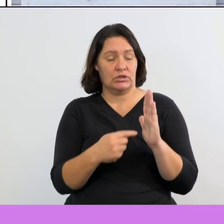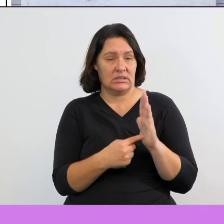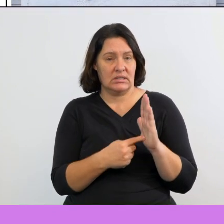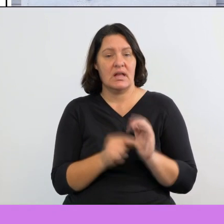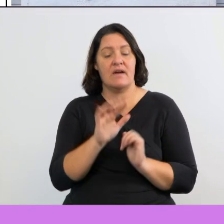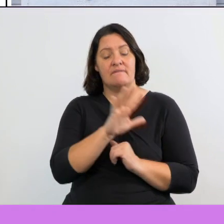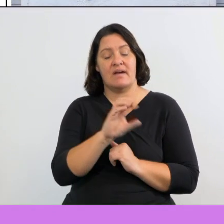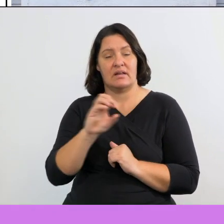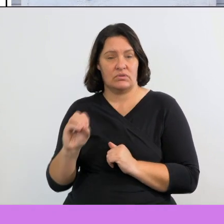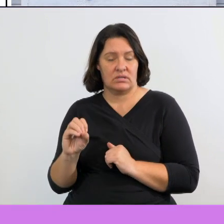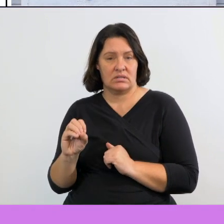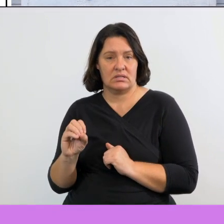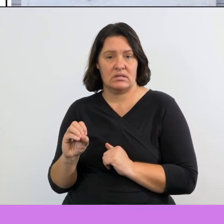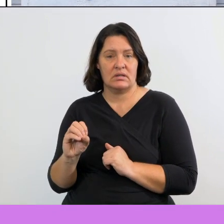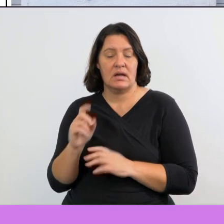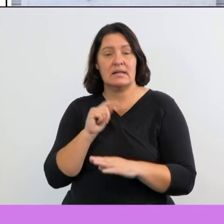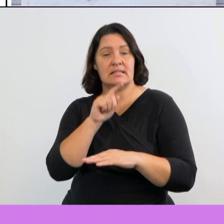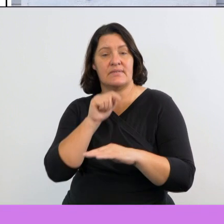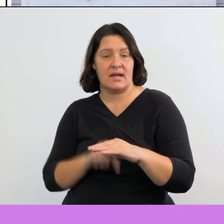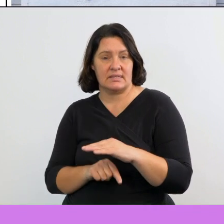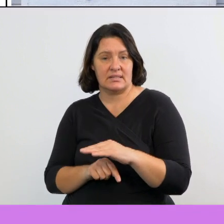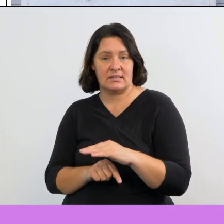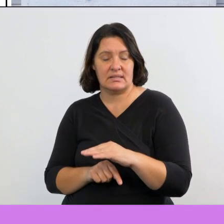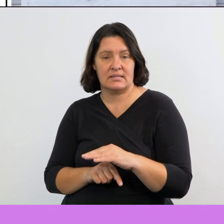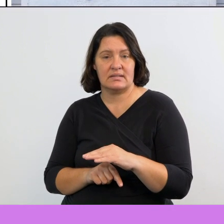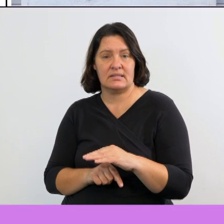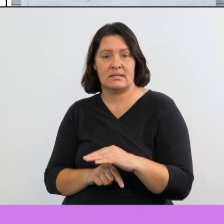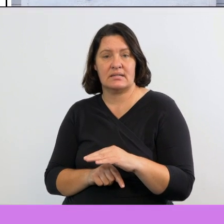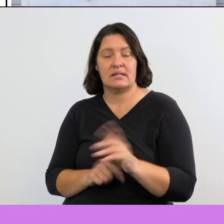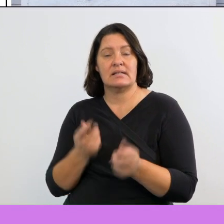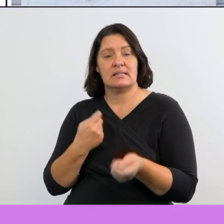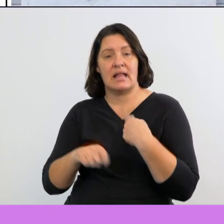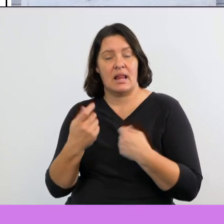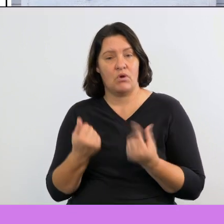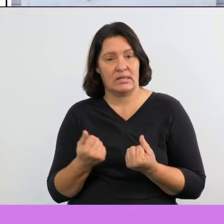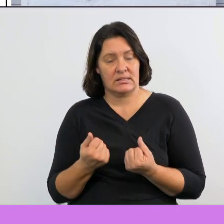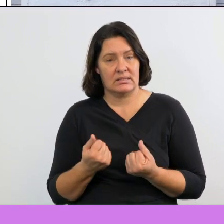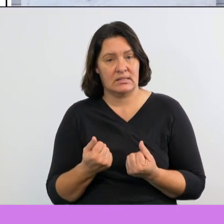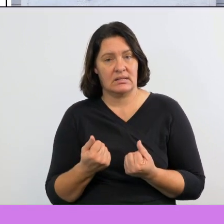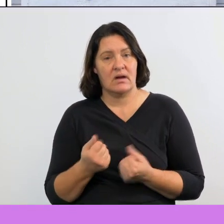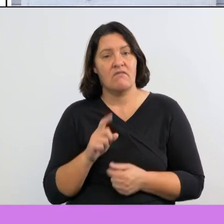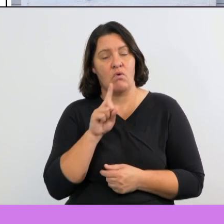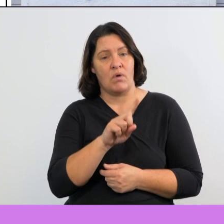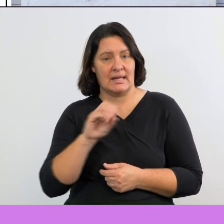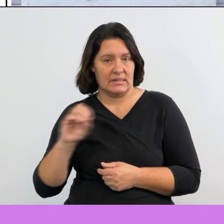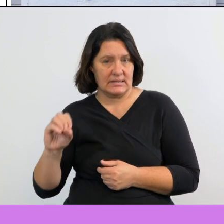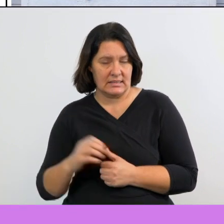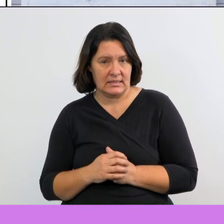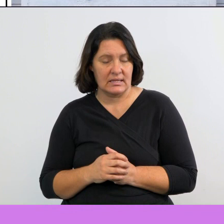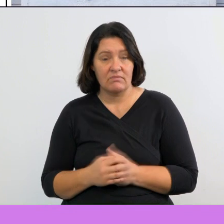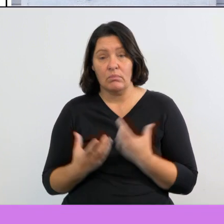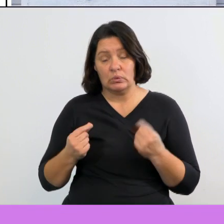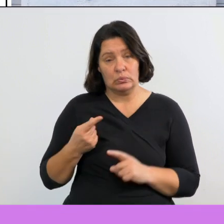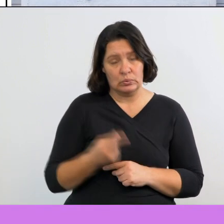do it here for you, I'll say 500 divided by the selling price of